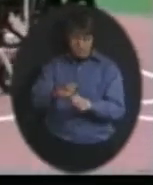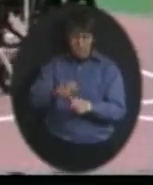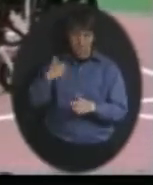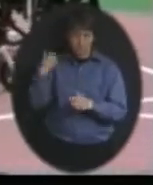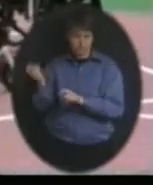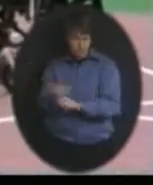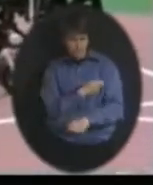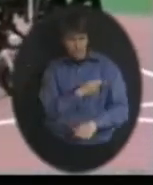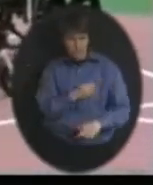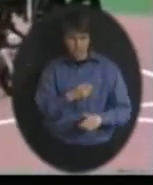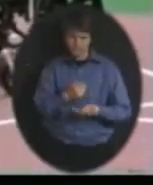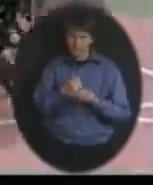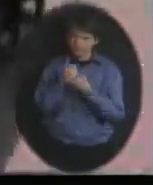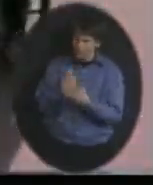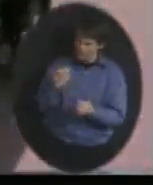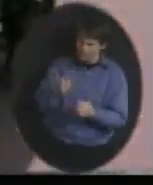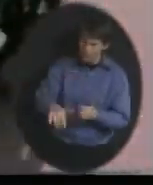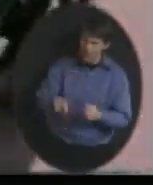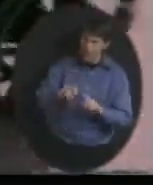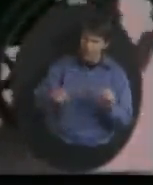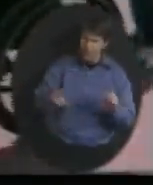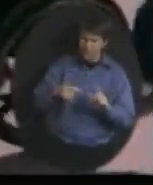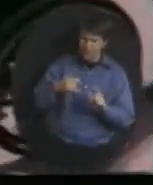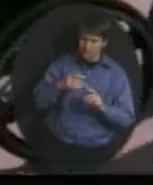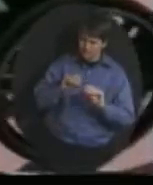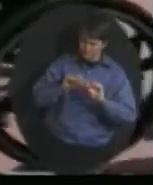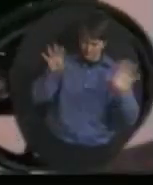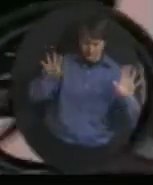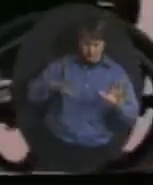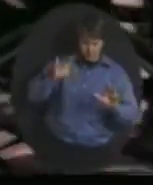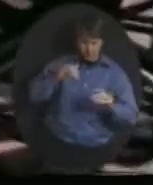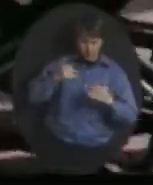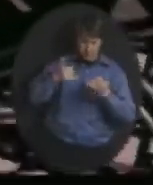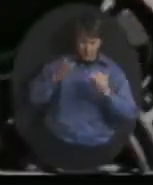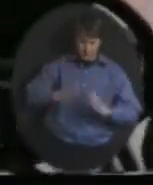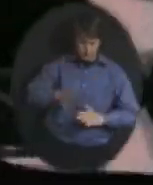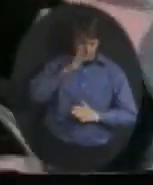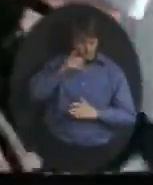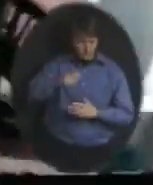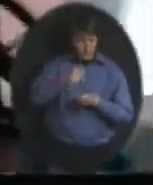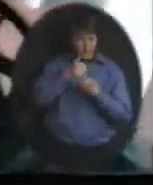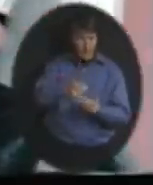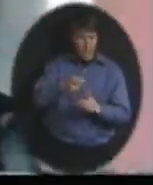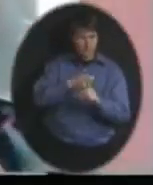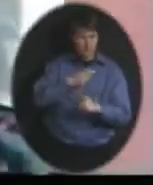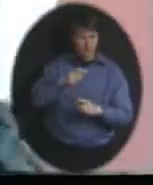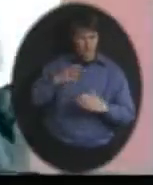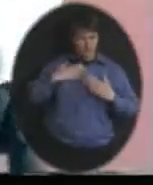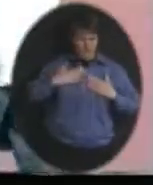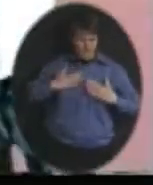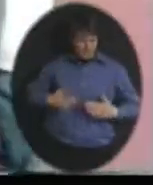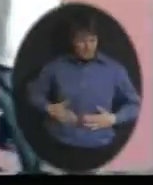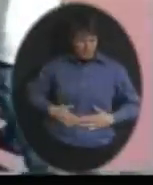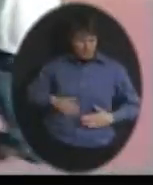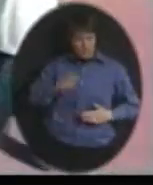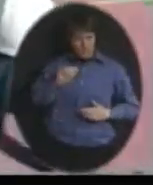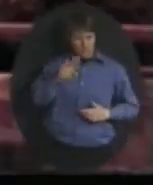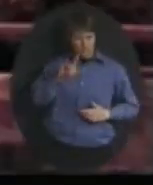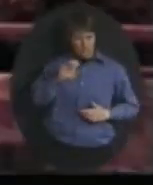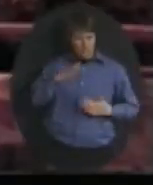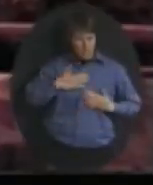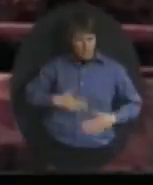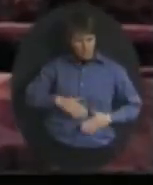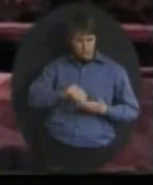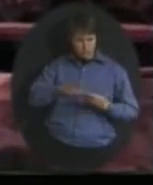to facilitate that, however, it quickly became clear that the players would need help from able-bodied kids. We've